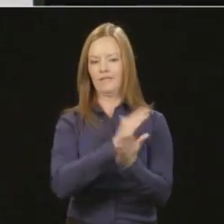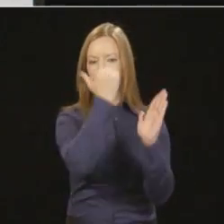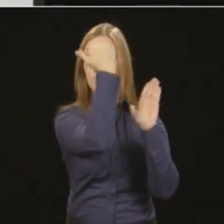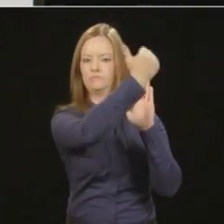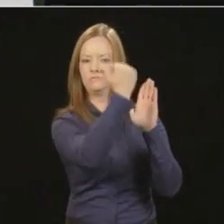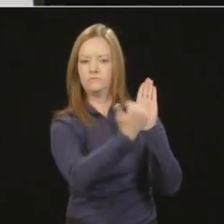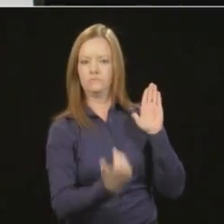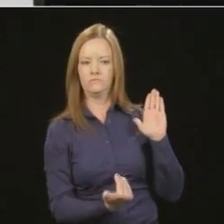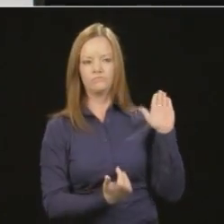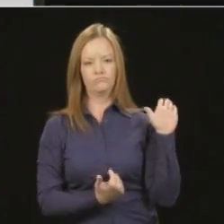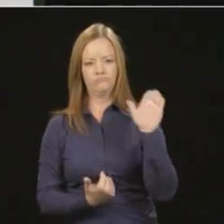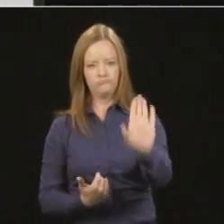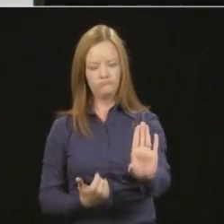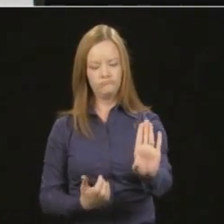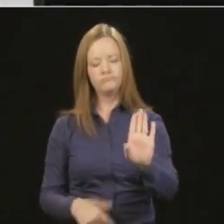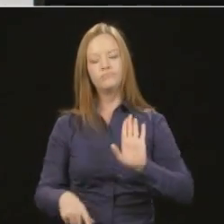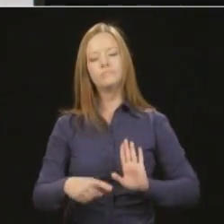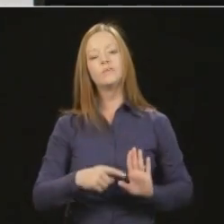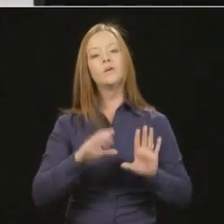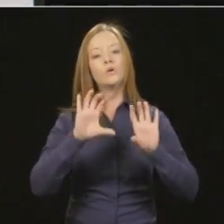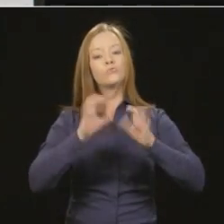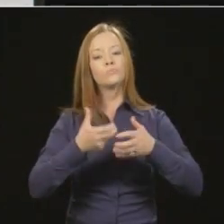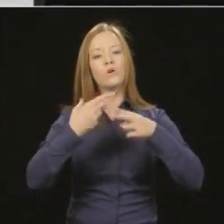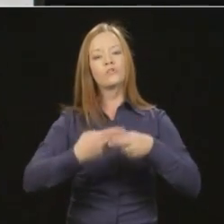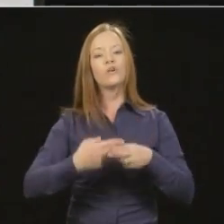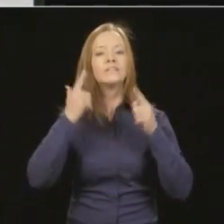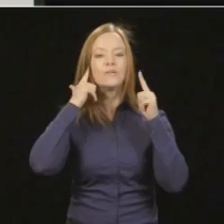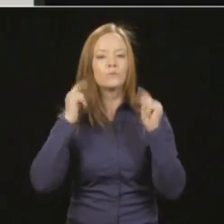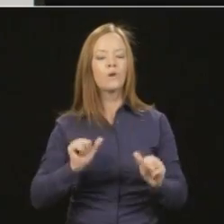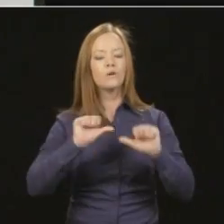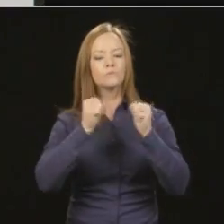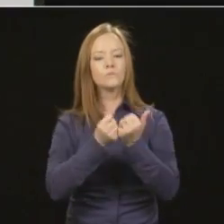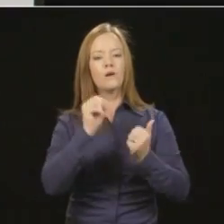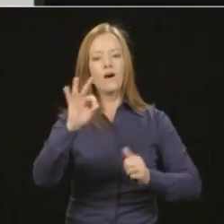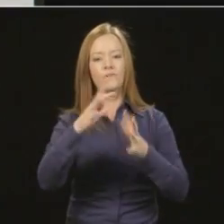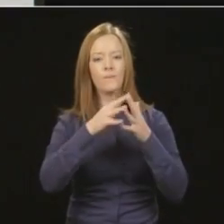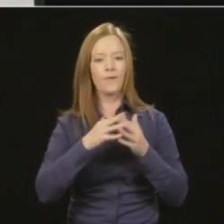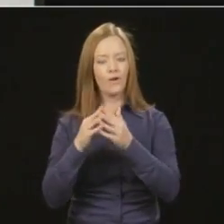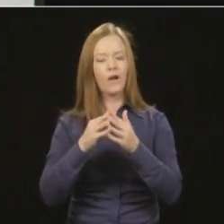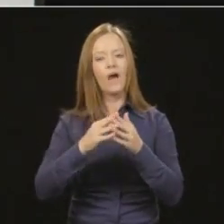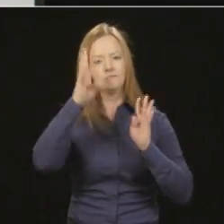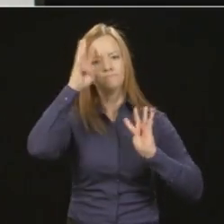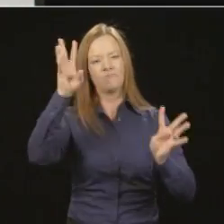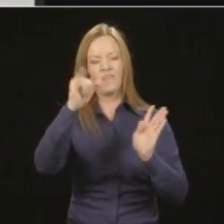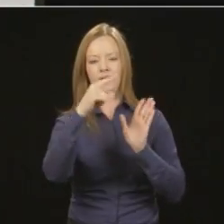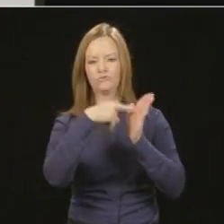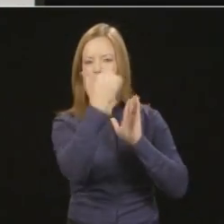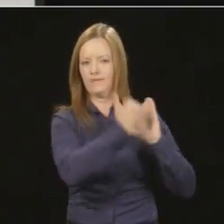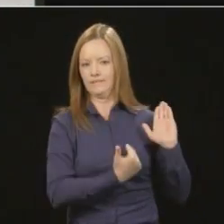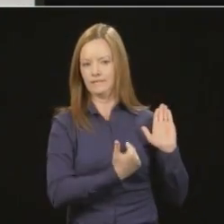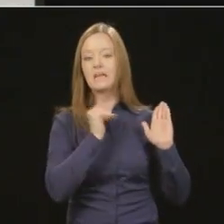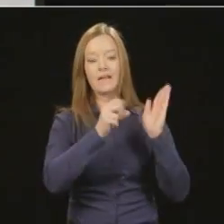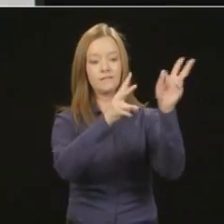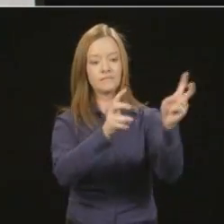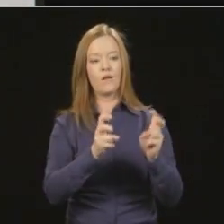group, Hearing Loss Association of America, and can be found on our website at